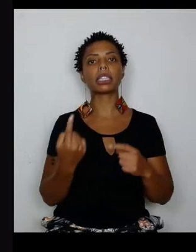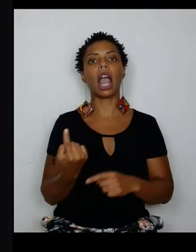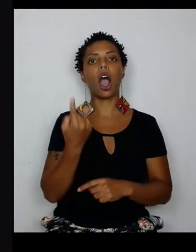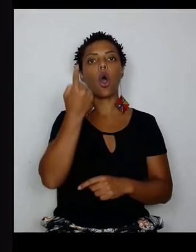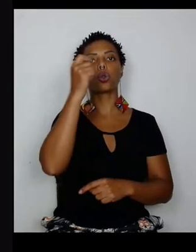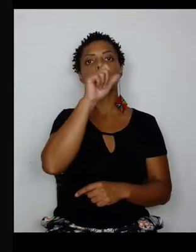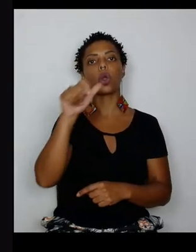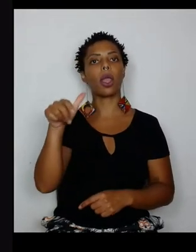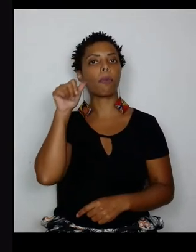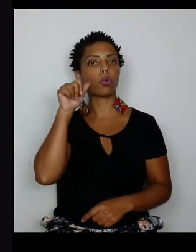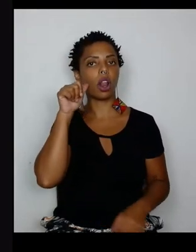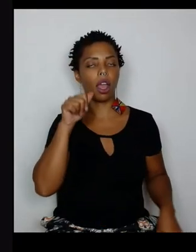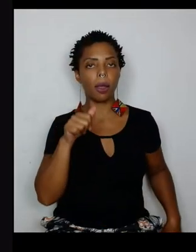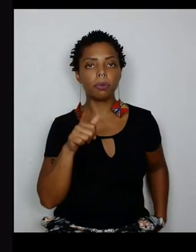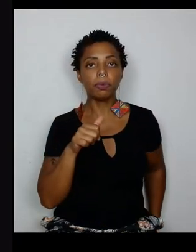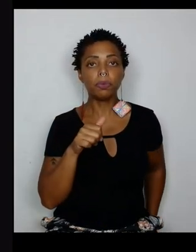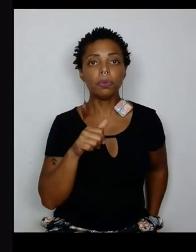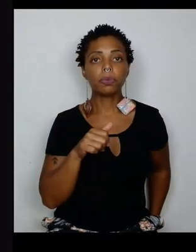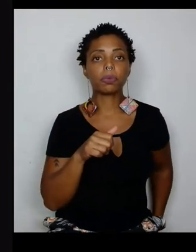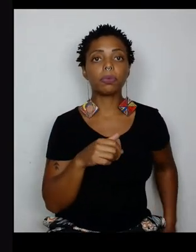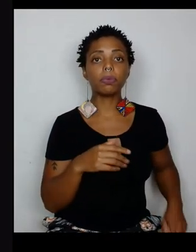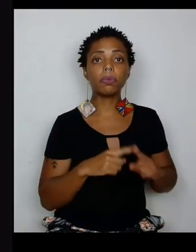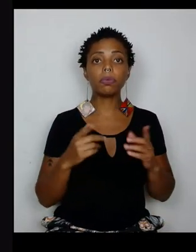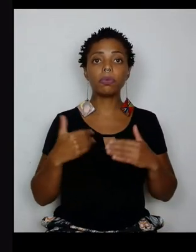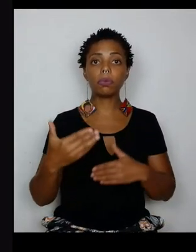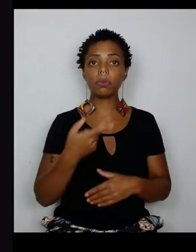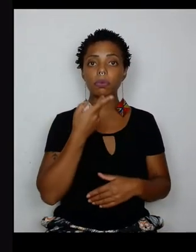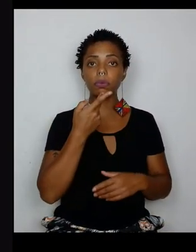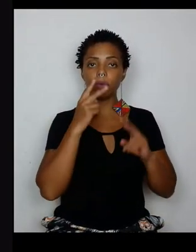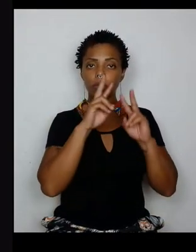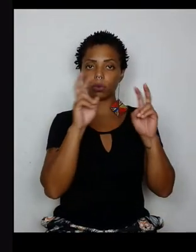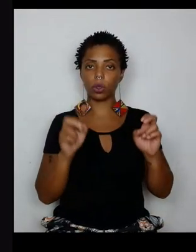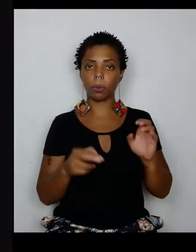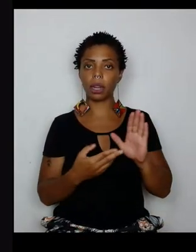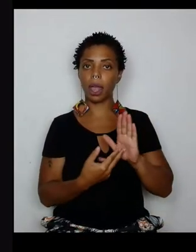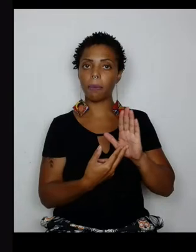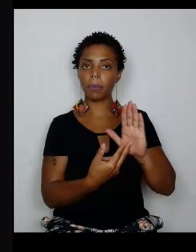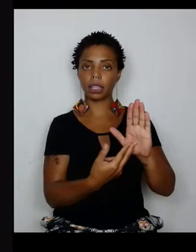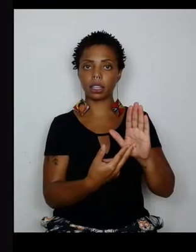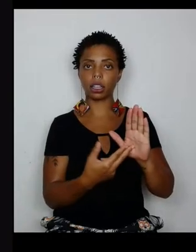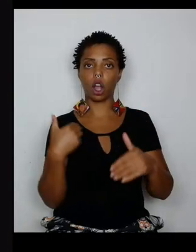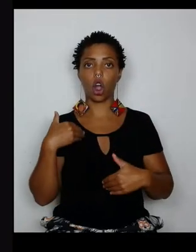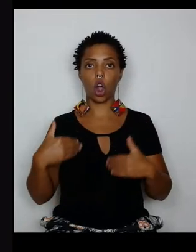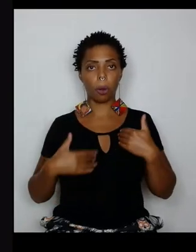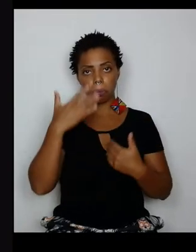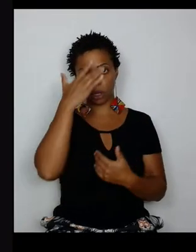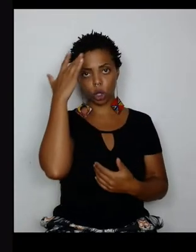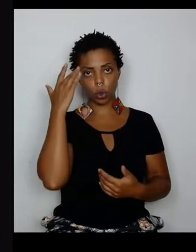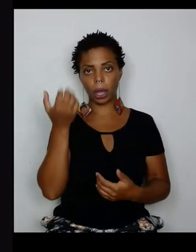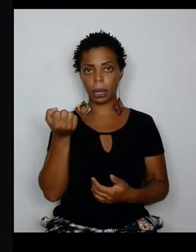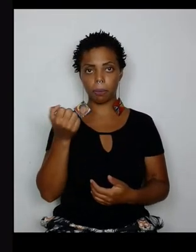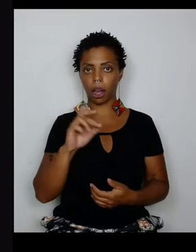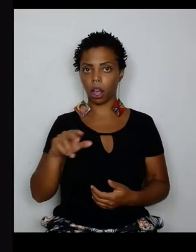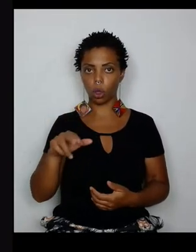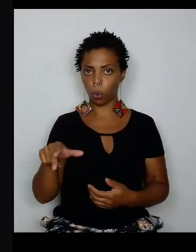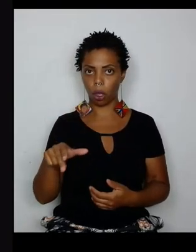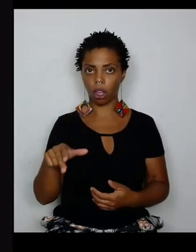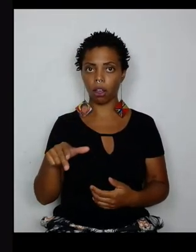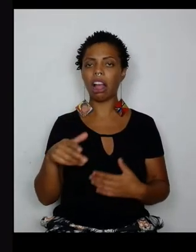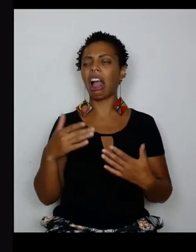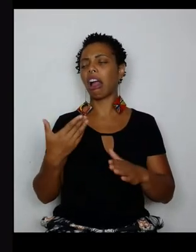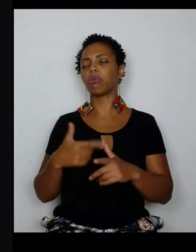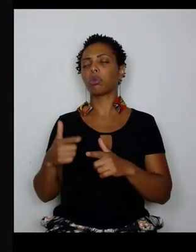representation of bodies of color this convention was rarely if ever observed